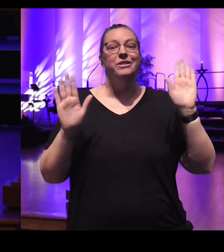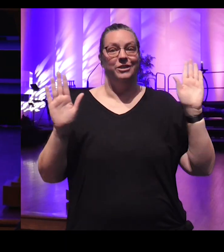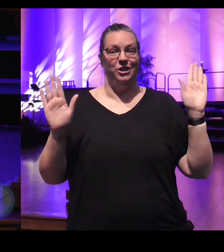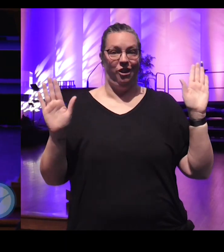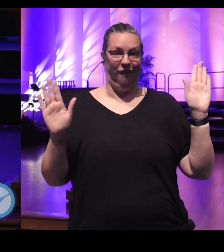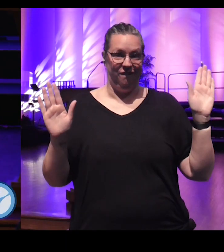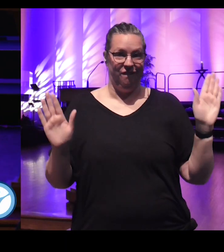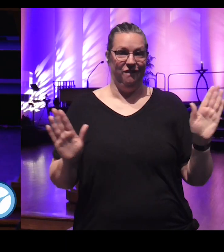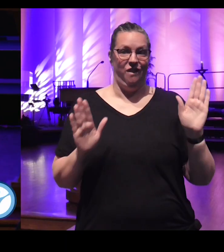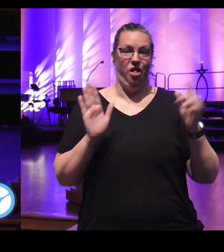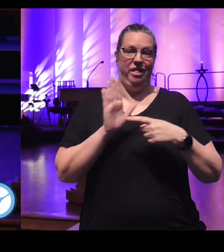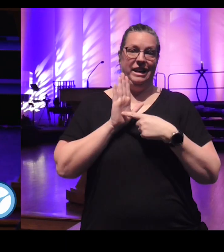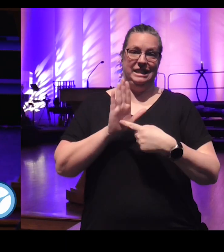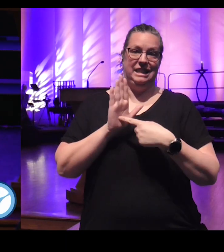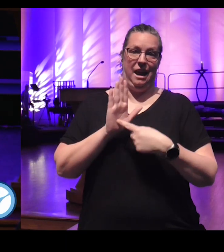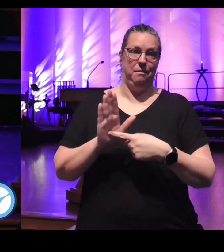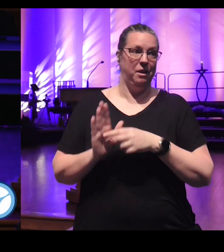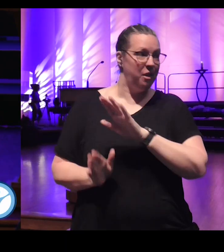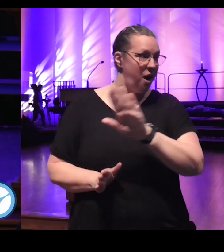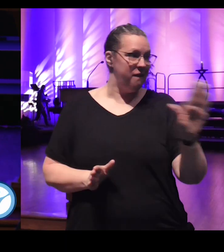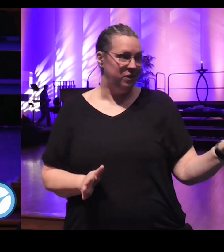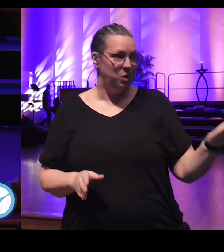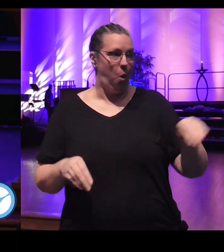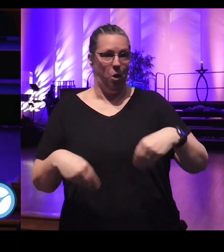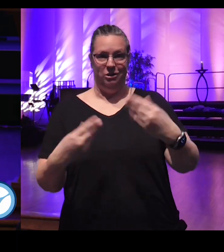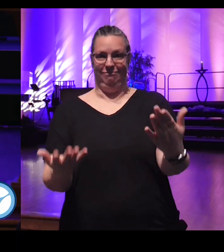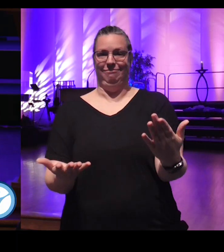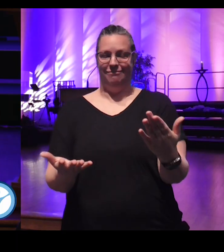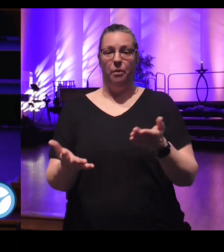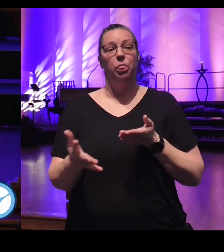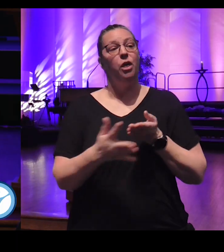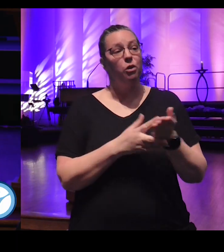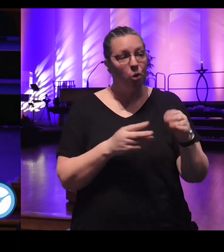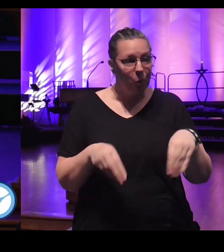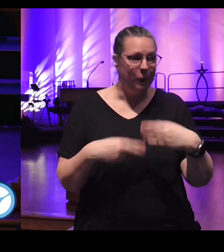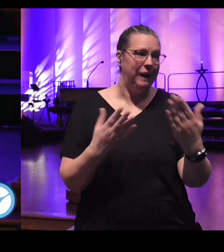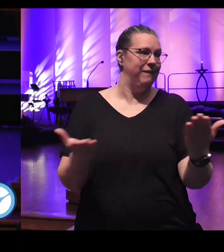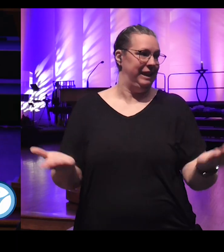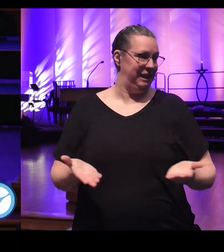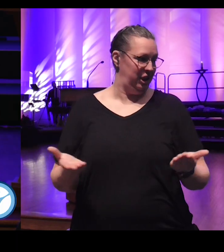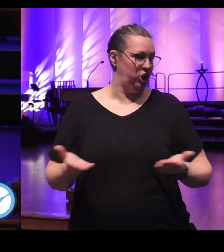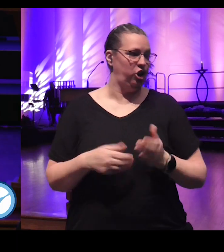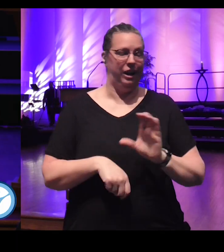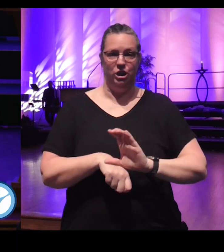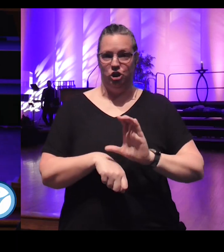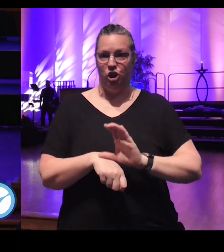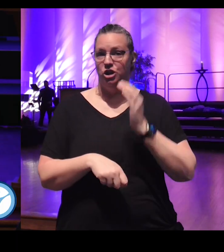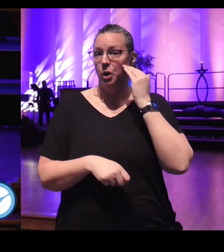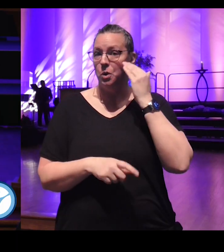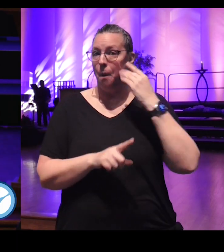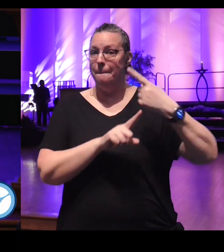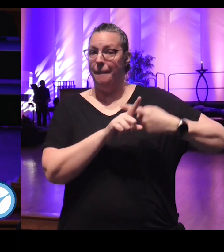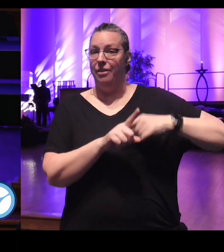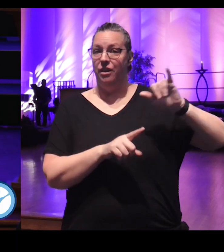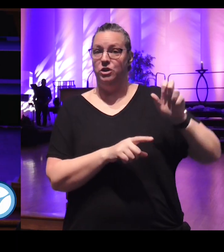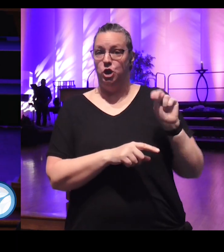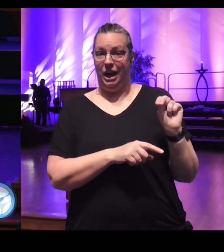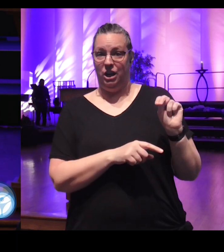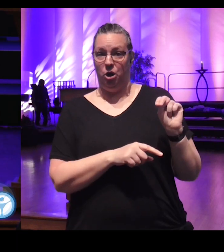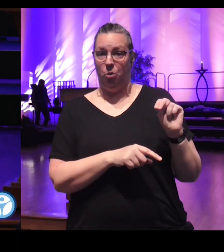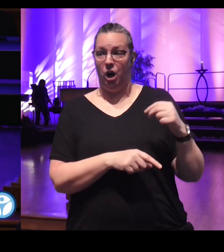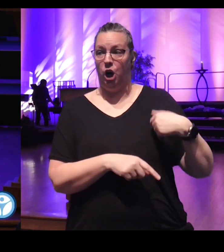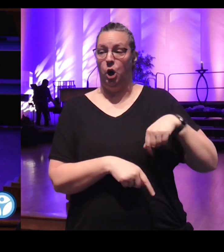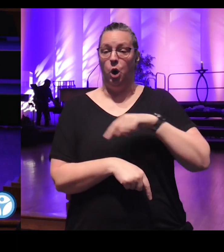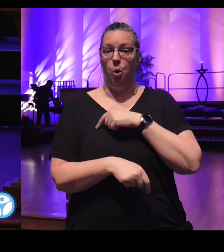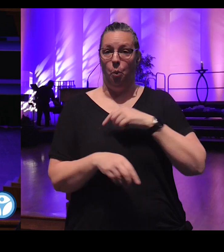wonderful example of your generosity. You know, through your giving here at Mile High Church, you know, in the month of January, we gave